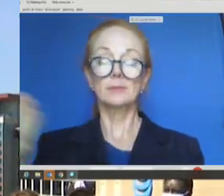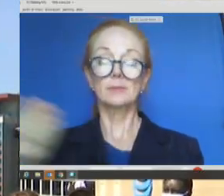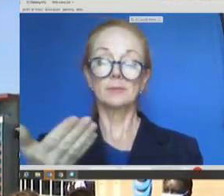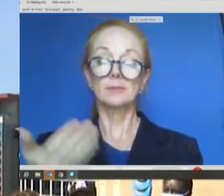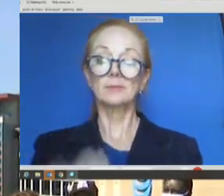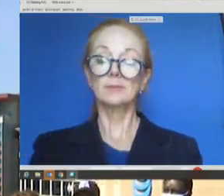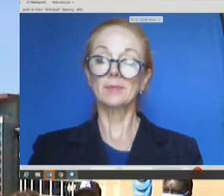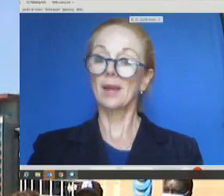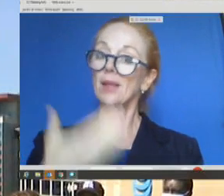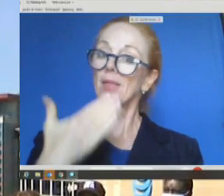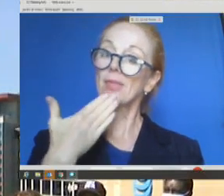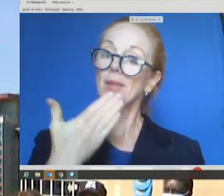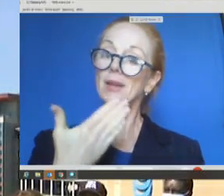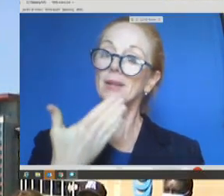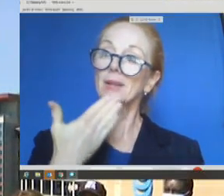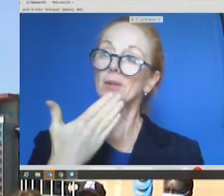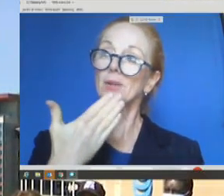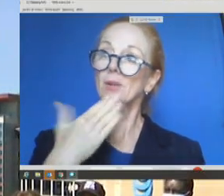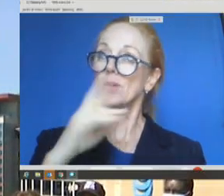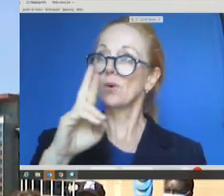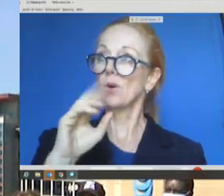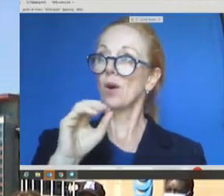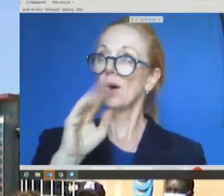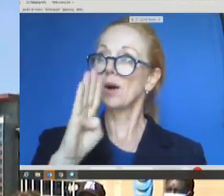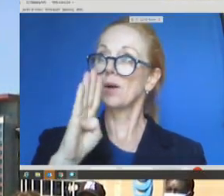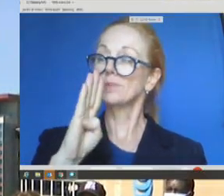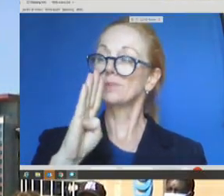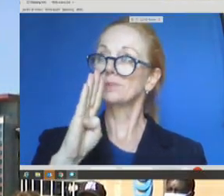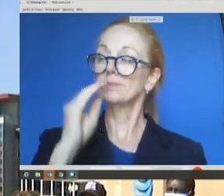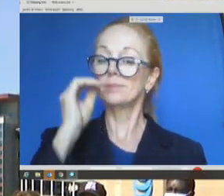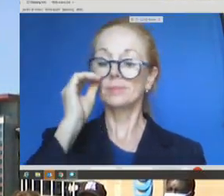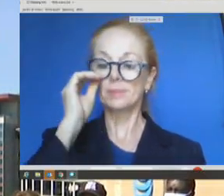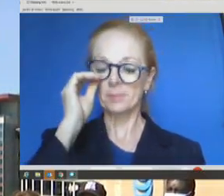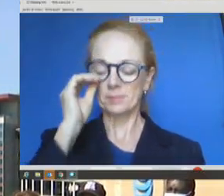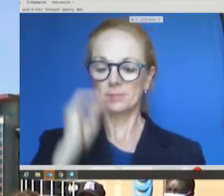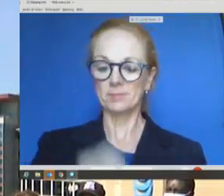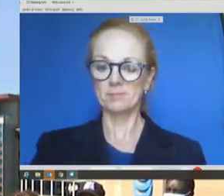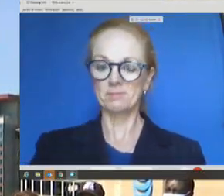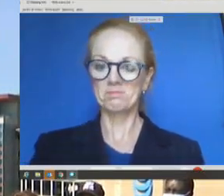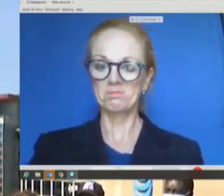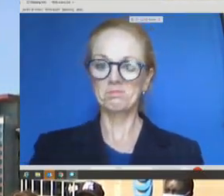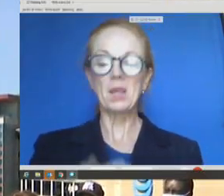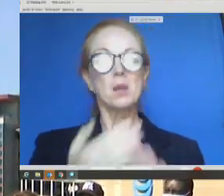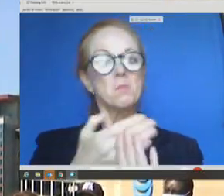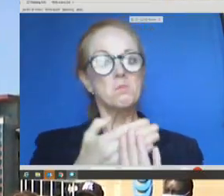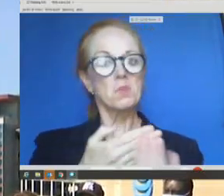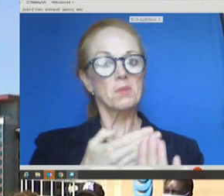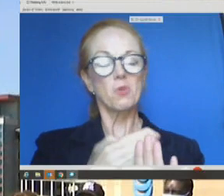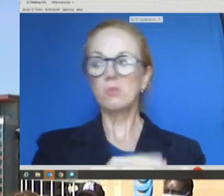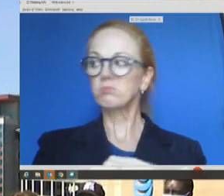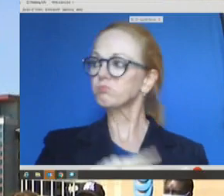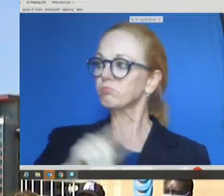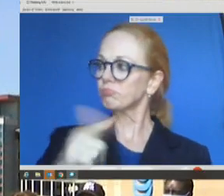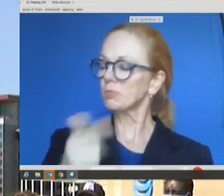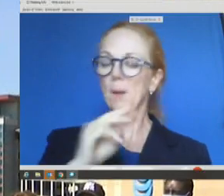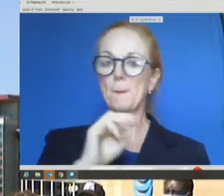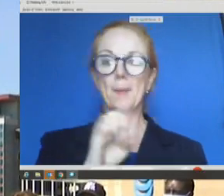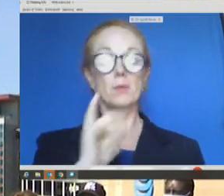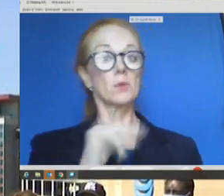Thank you, Rob. Before I pass it on to the mayor, I wanted to just say a few words, so I'll be brief. It's